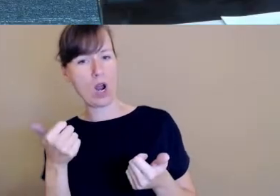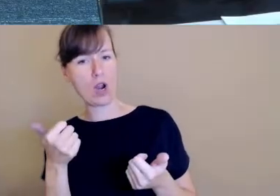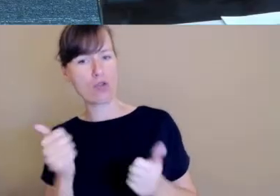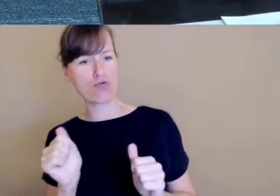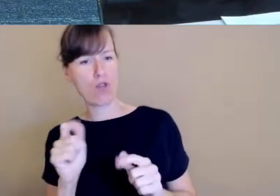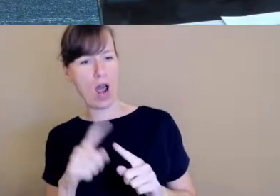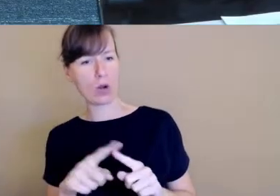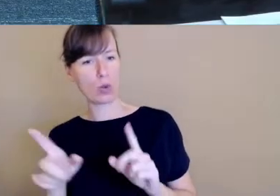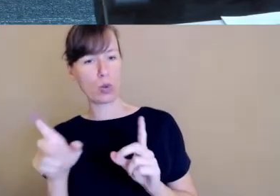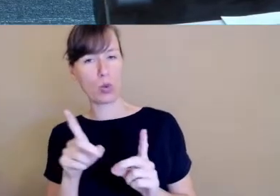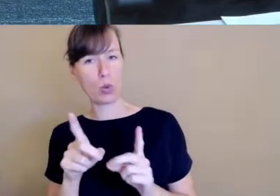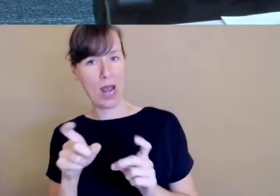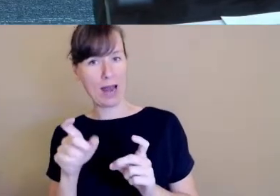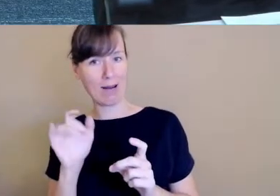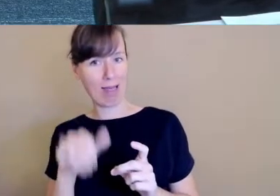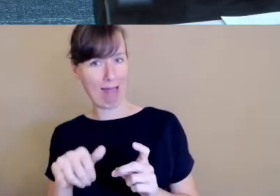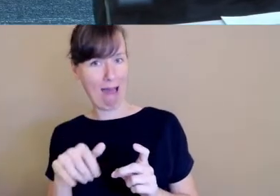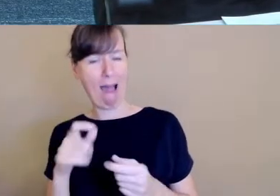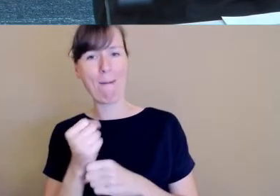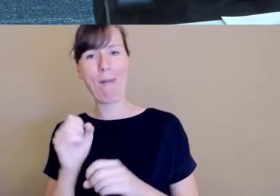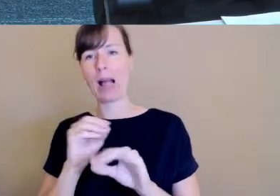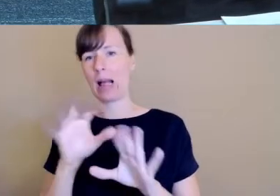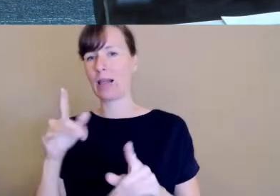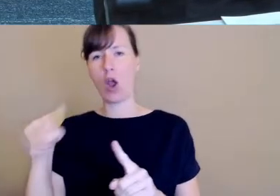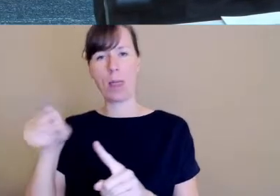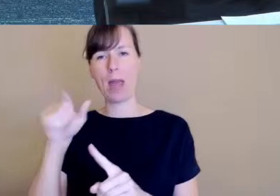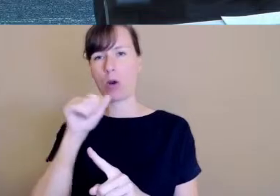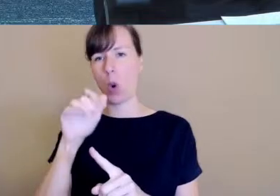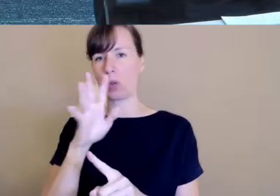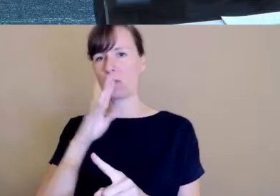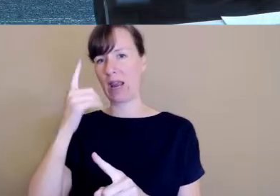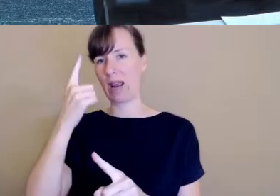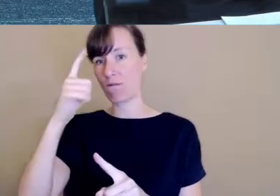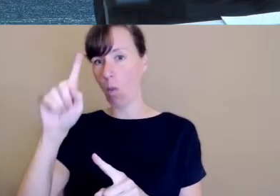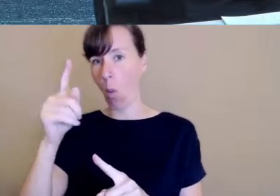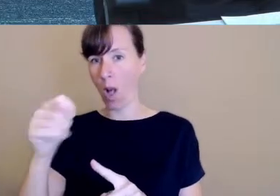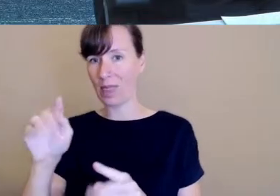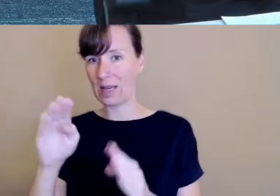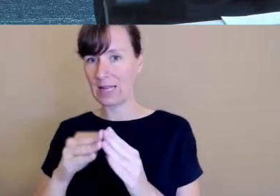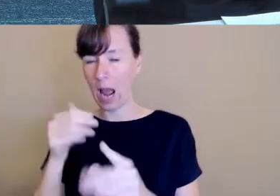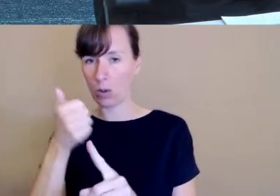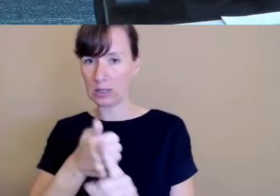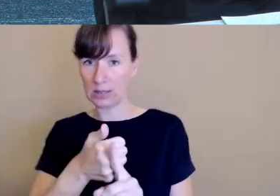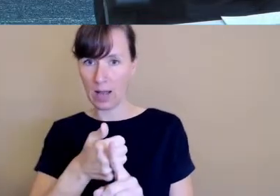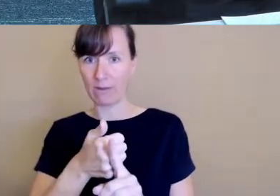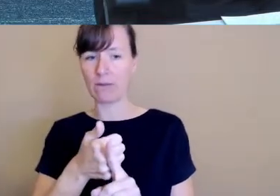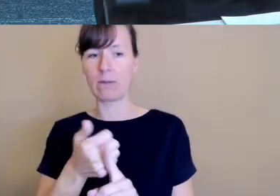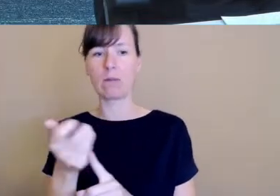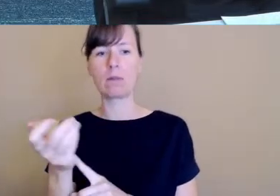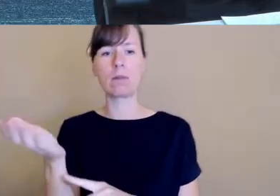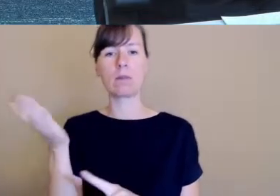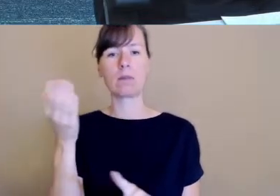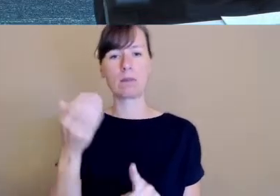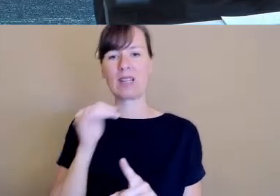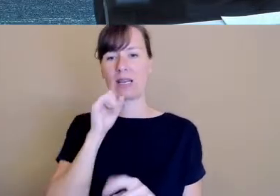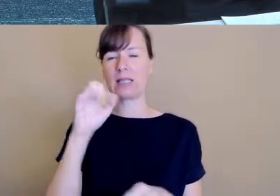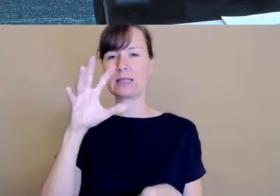town, is to include in the MOU a signature that they would use, that they would